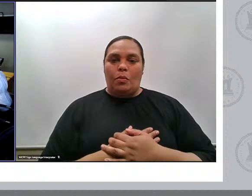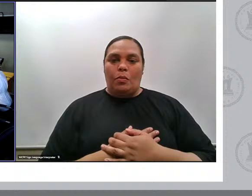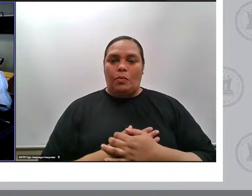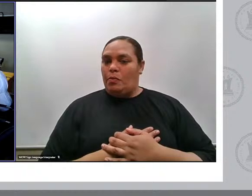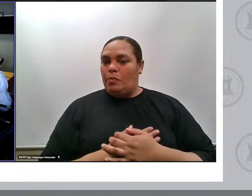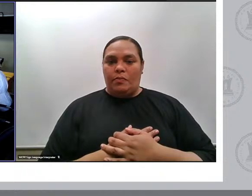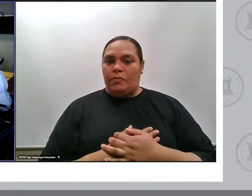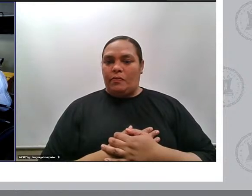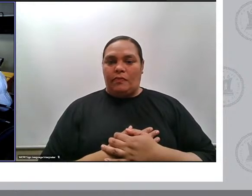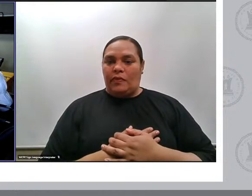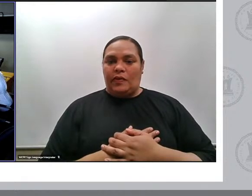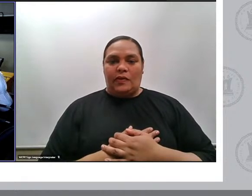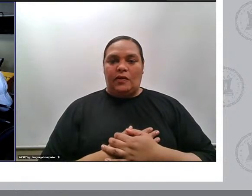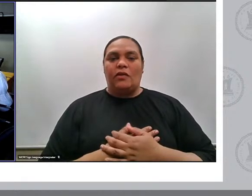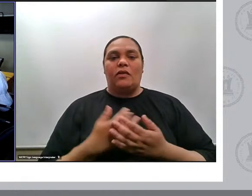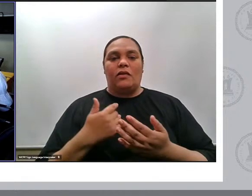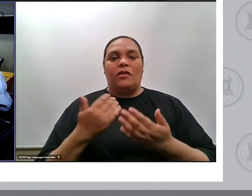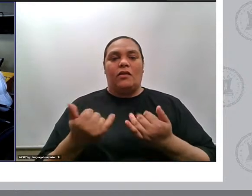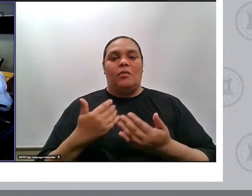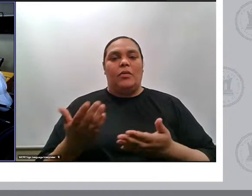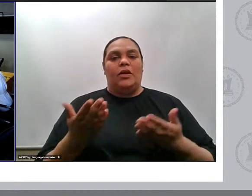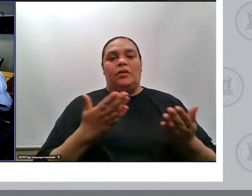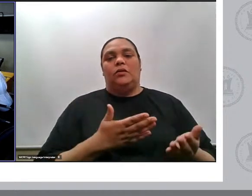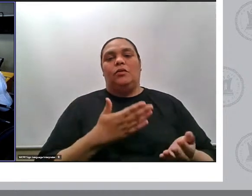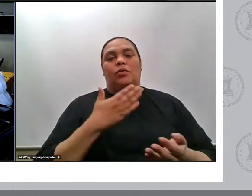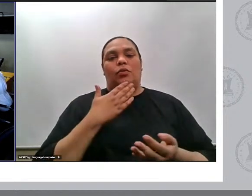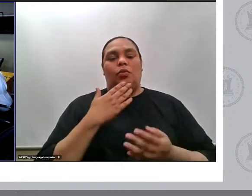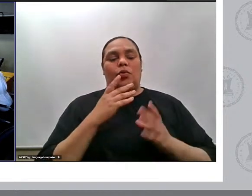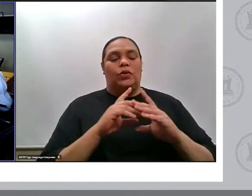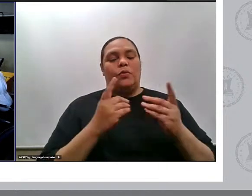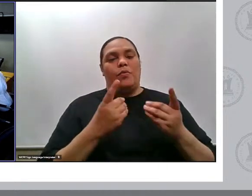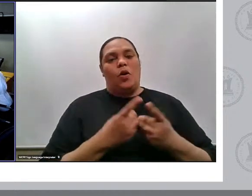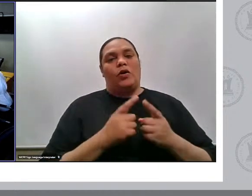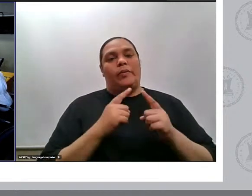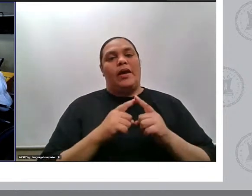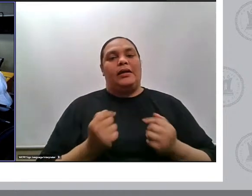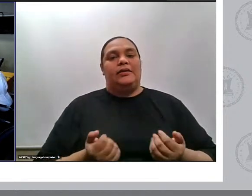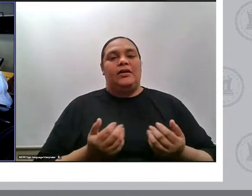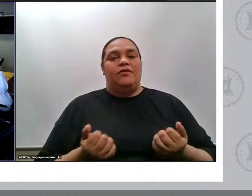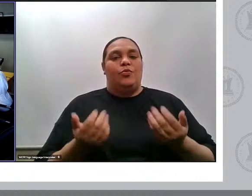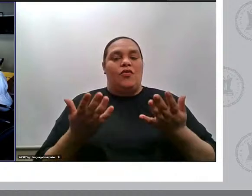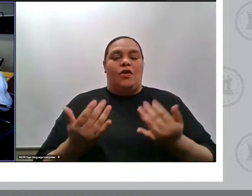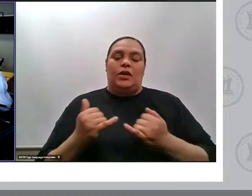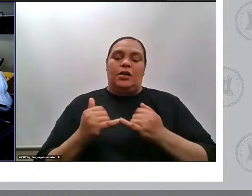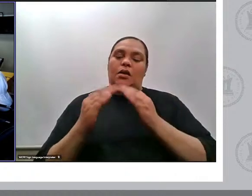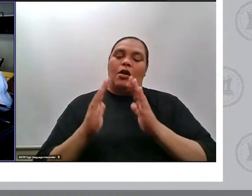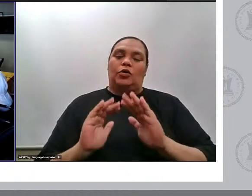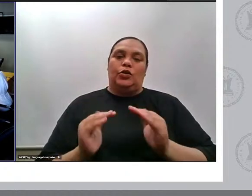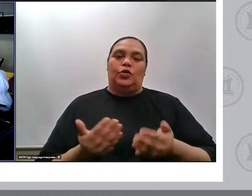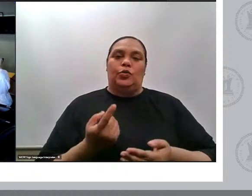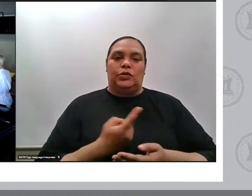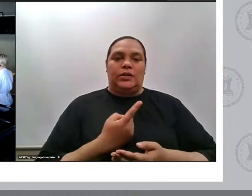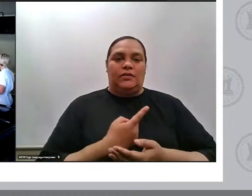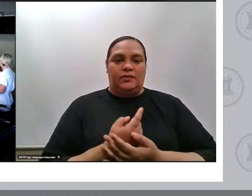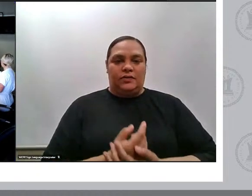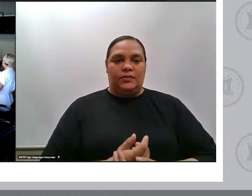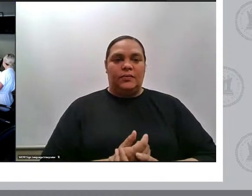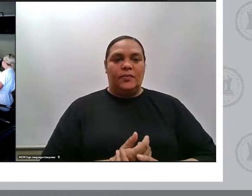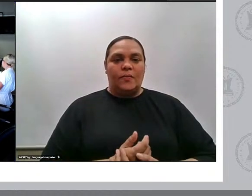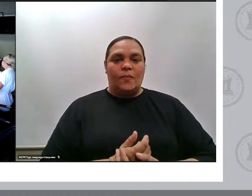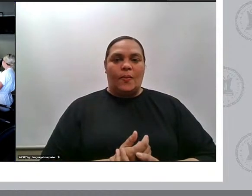No? I'll hand over now to the department and to the service provider in-house to introduce themselves.